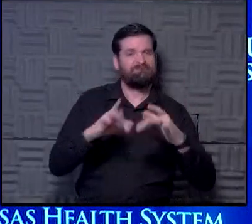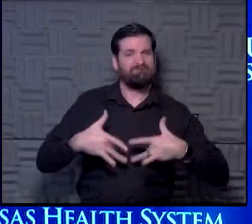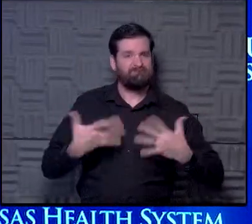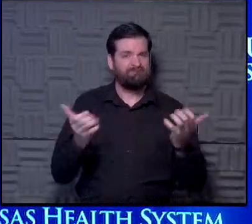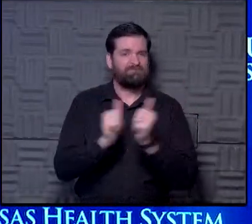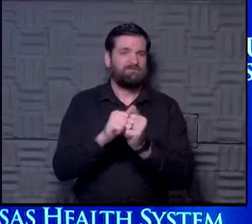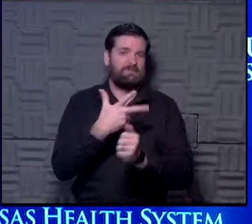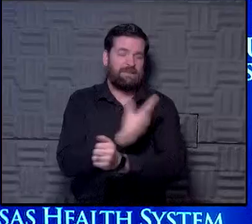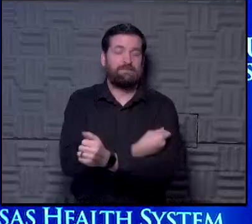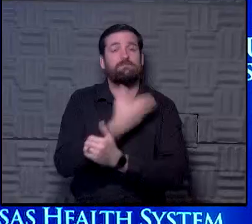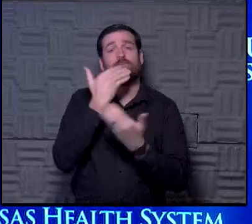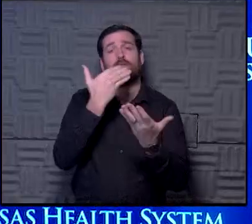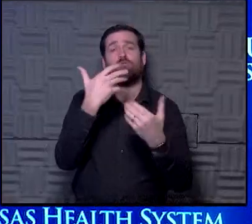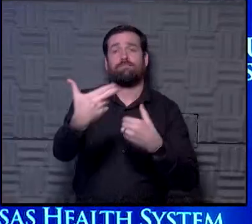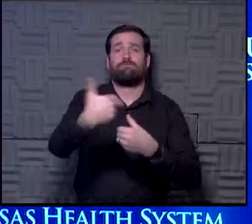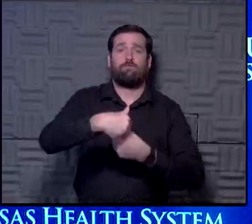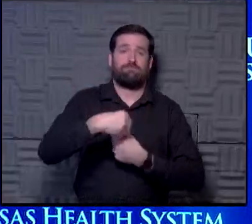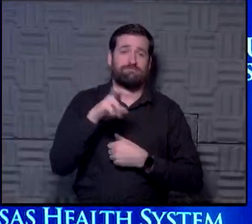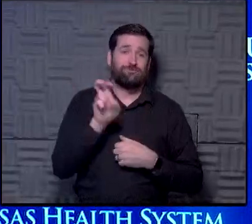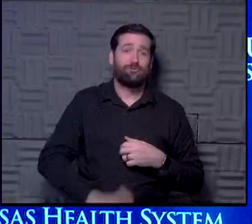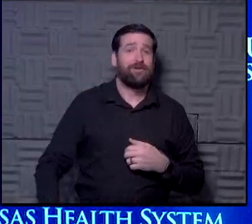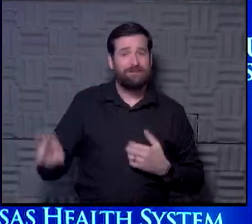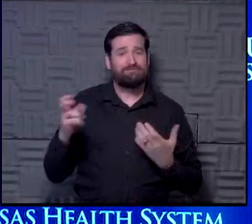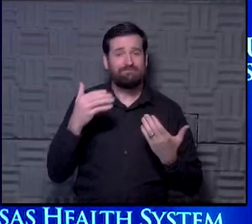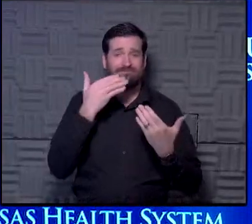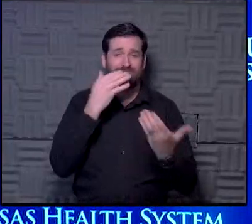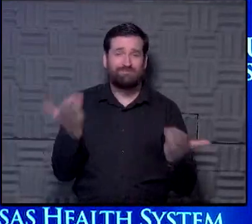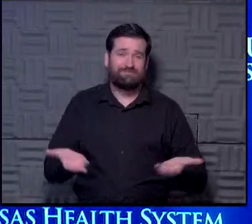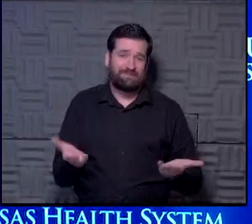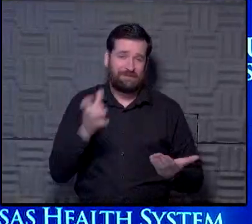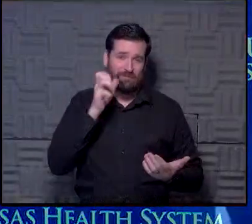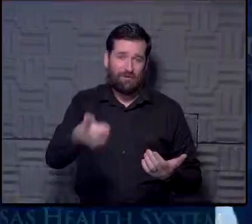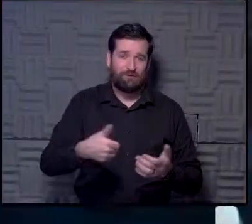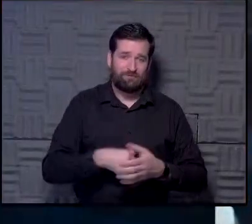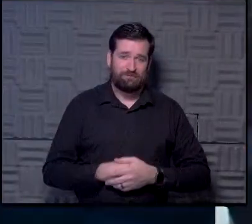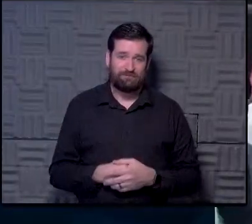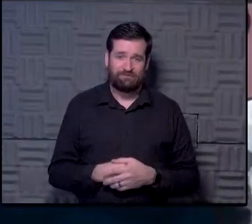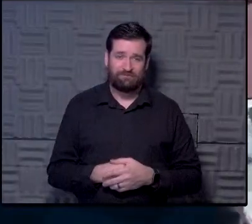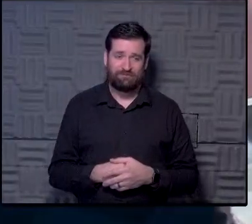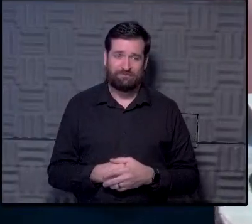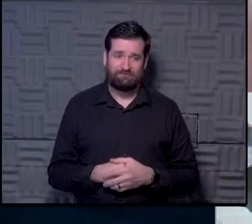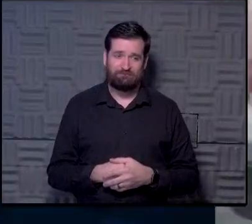Thank you for being a part of our journey. We're here with you. We'll be back tomorrow.